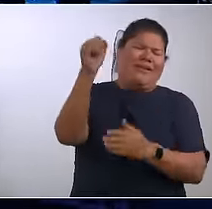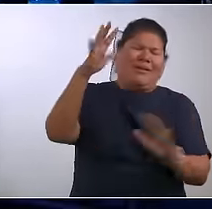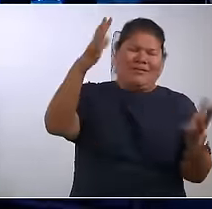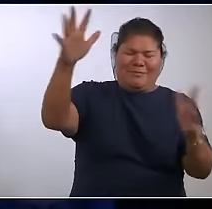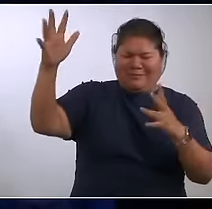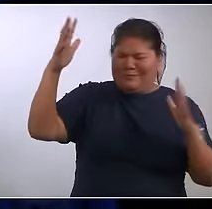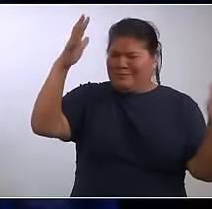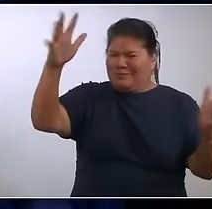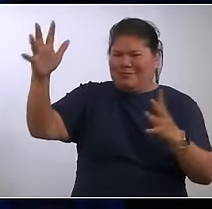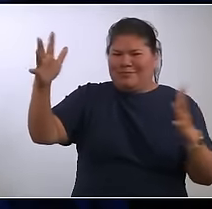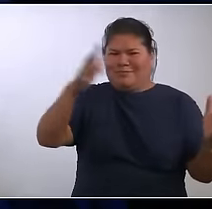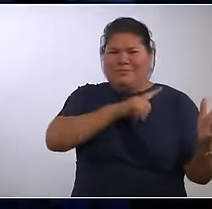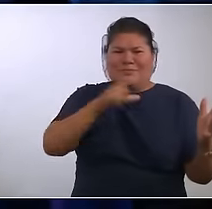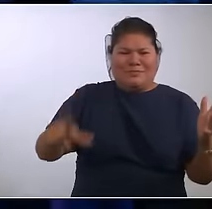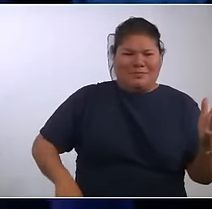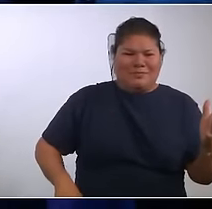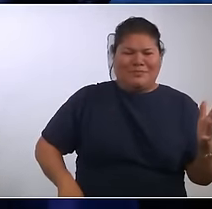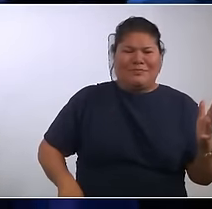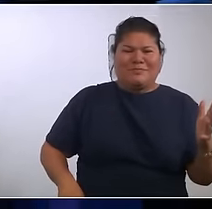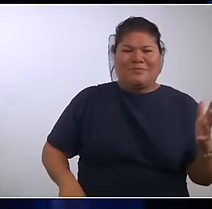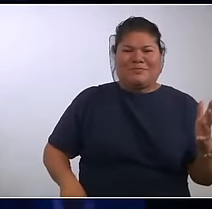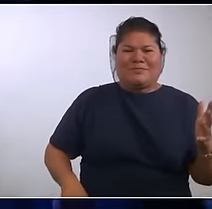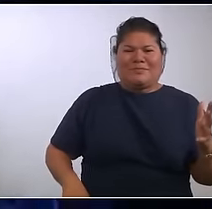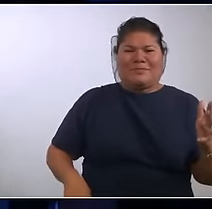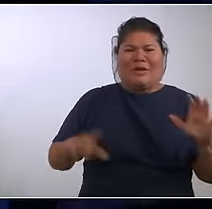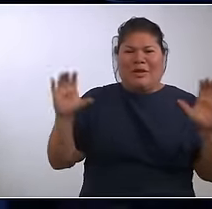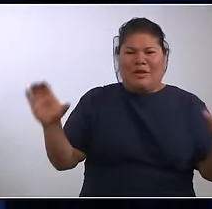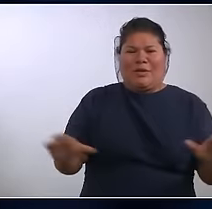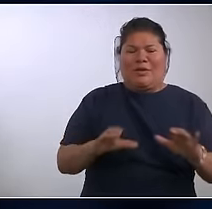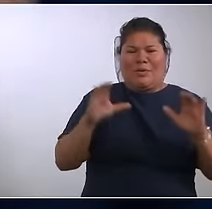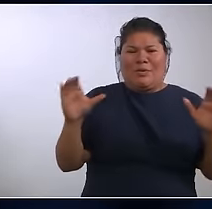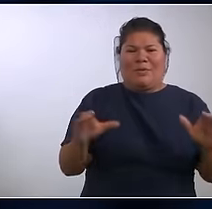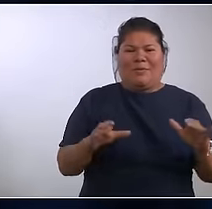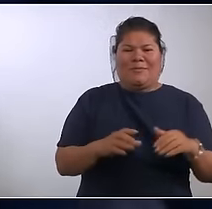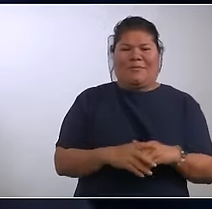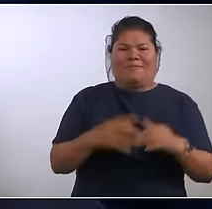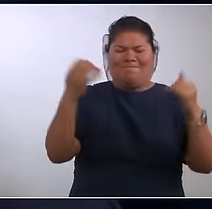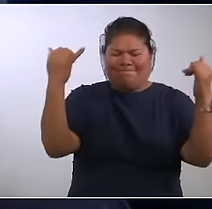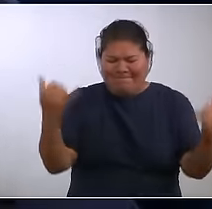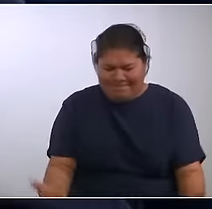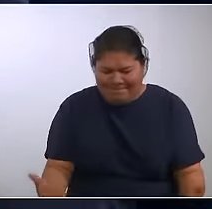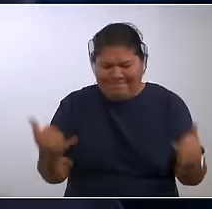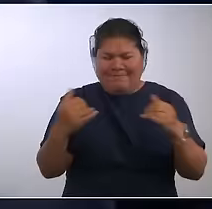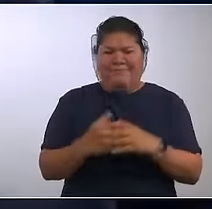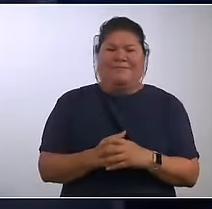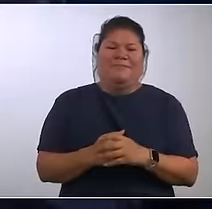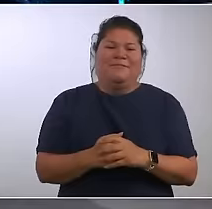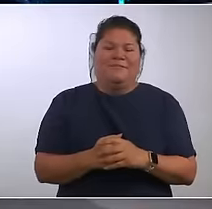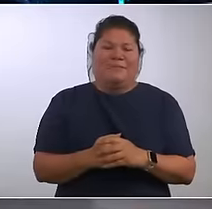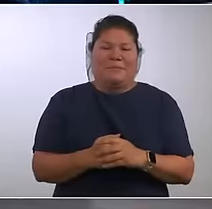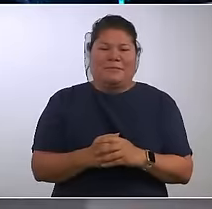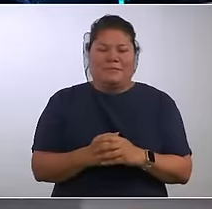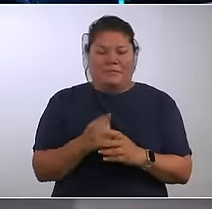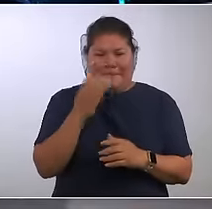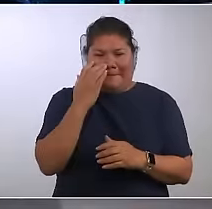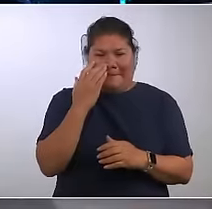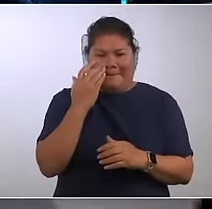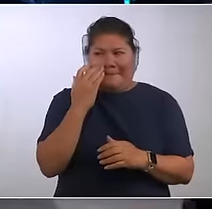dele alabanza. The Lord El Señor is doing it. Está haciéndolo. Now. Ahora.